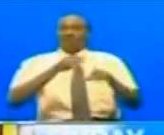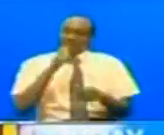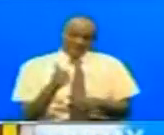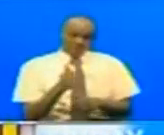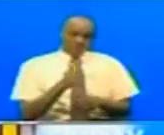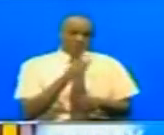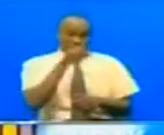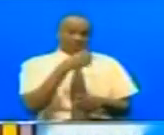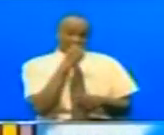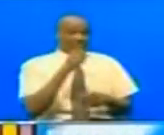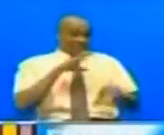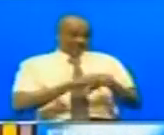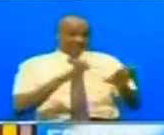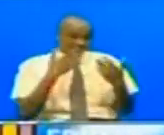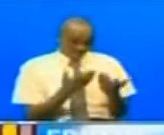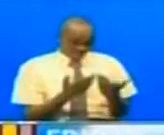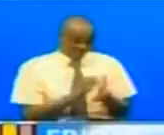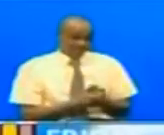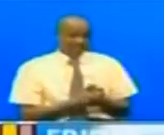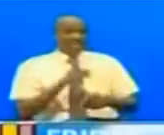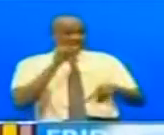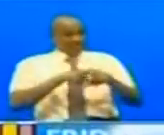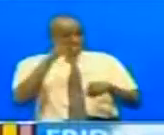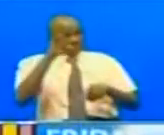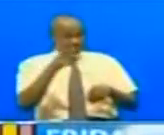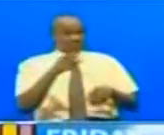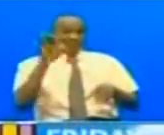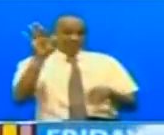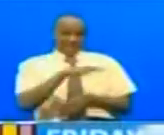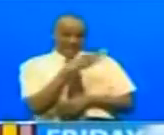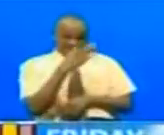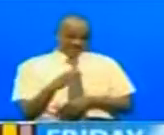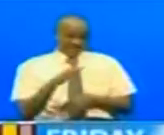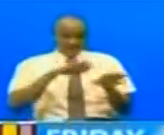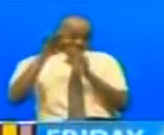And you know, when you are not in the parliament, you can do a little.